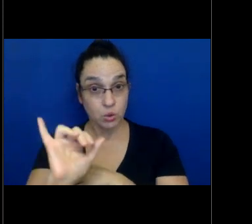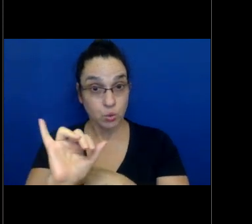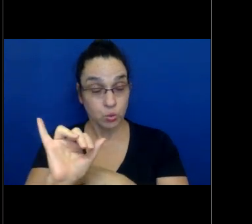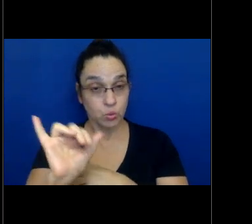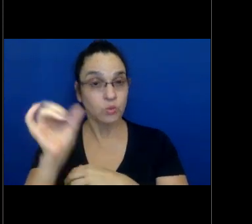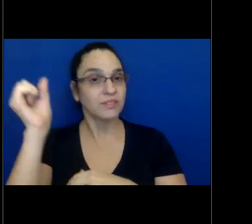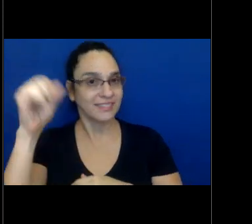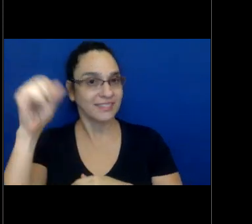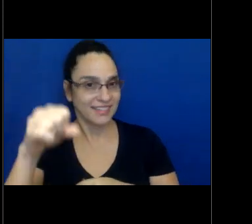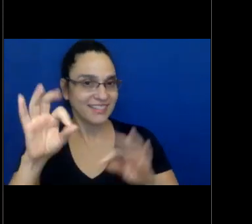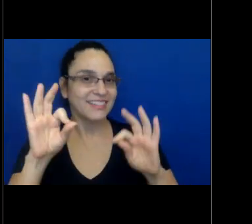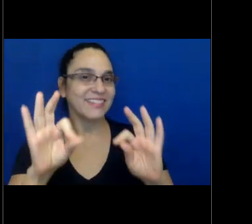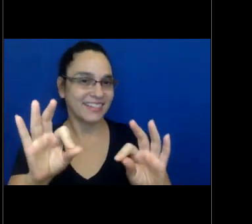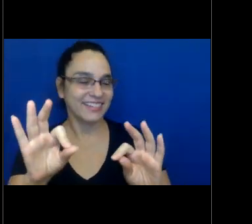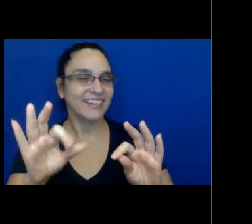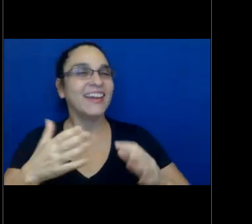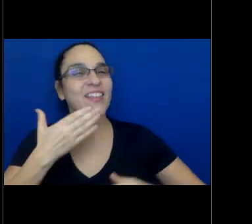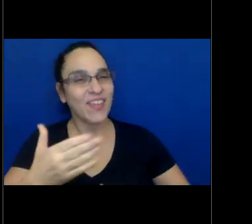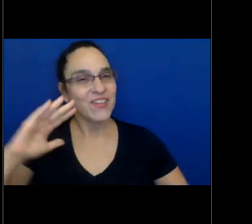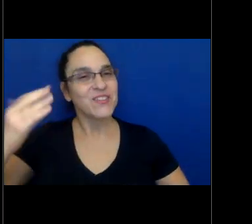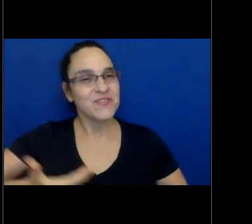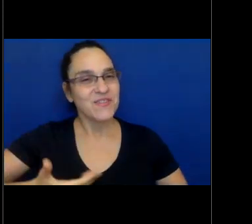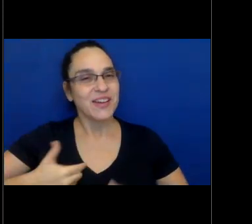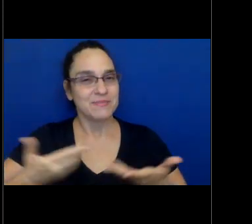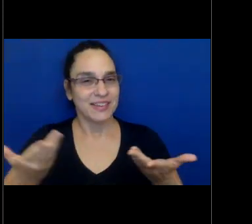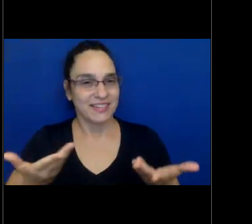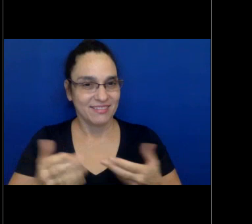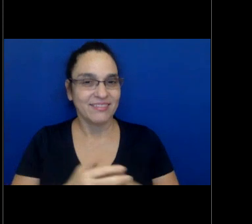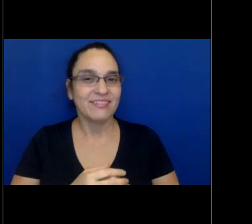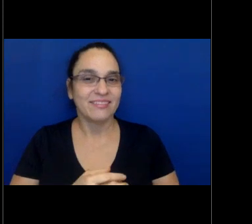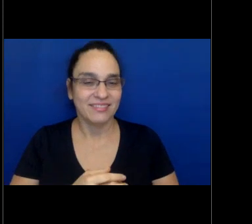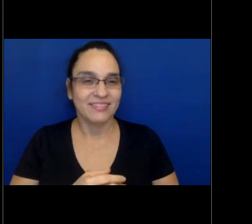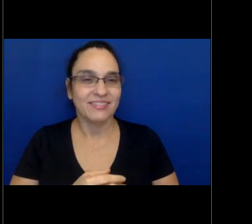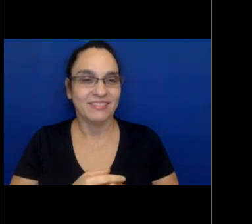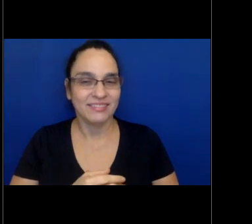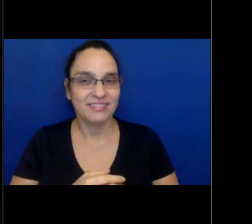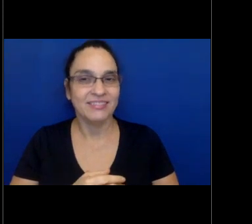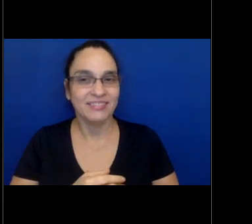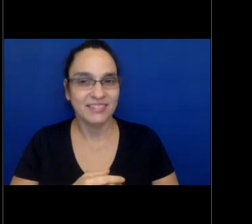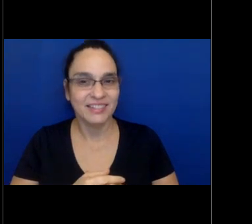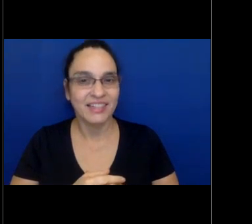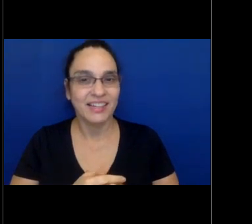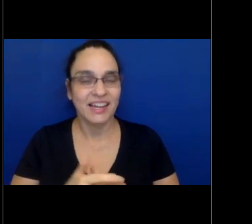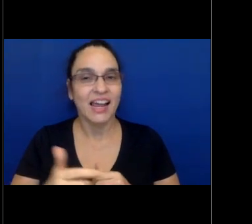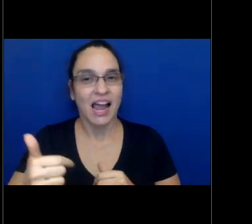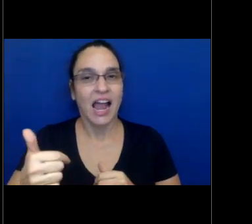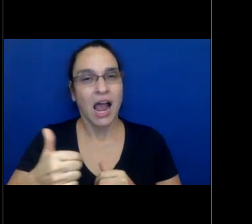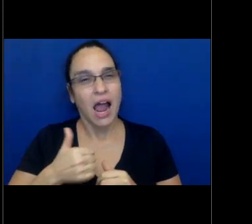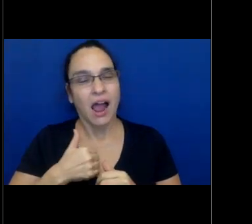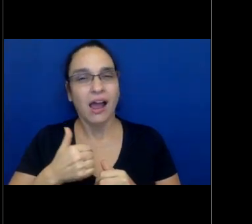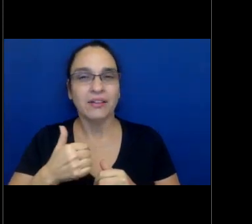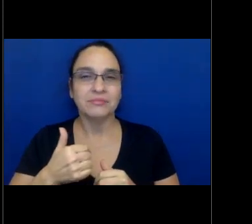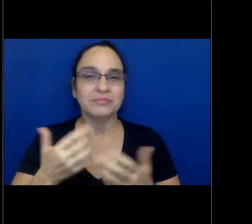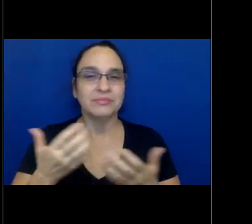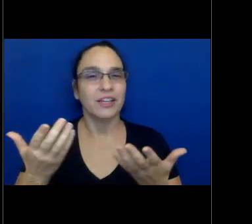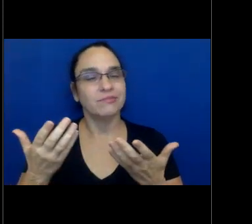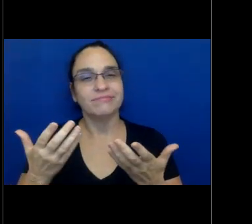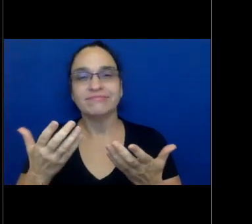Good. Well, thanks for having me here. I'm in the game a little bit longer. I only wish we had